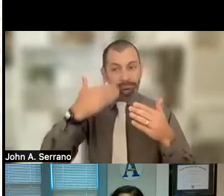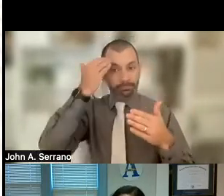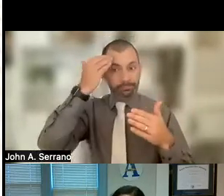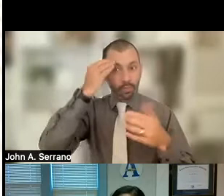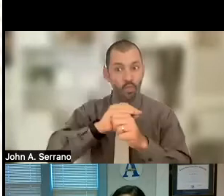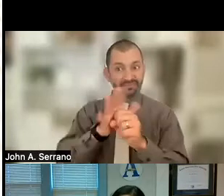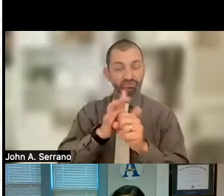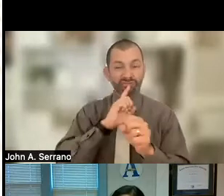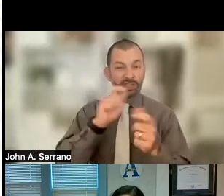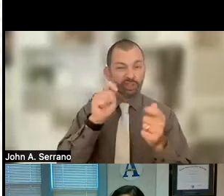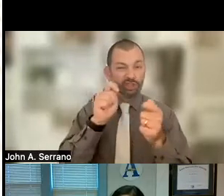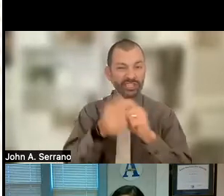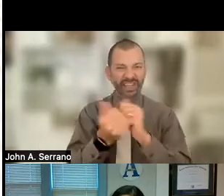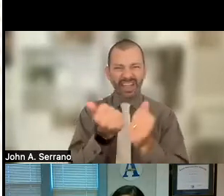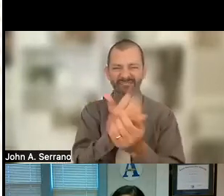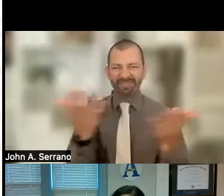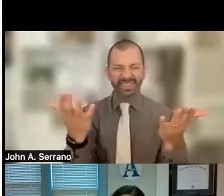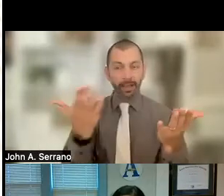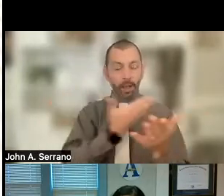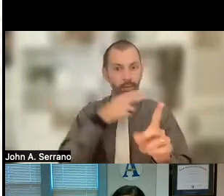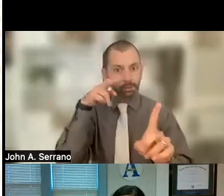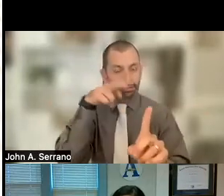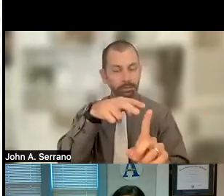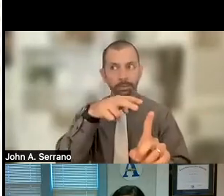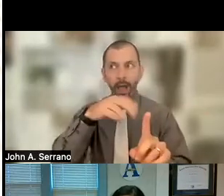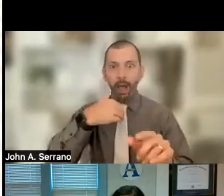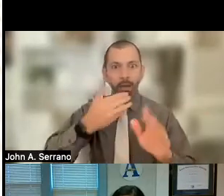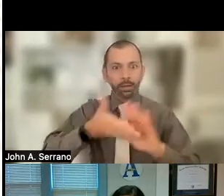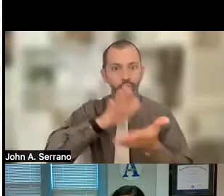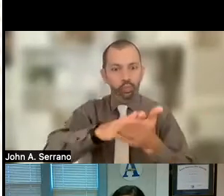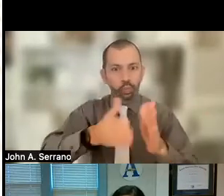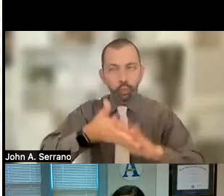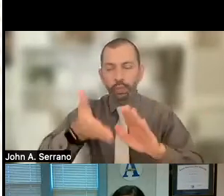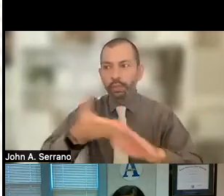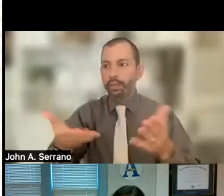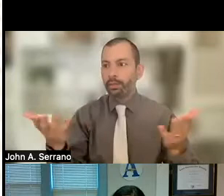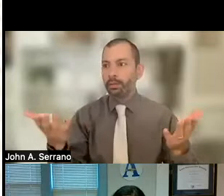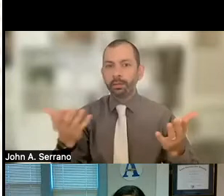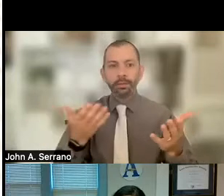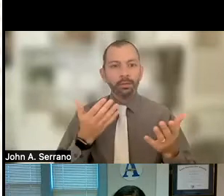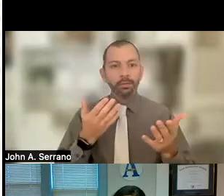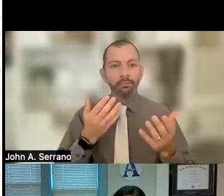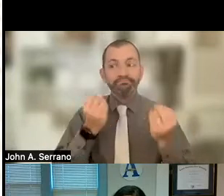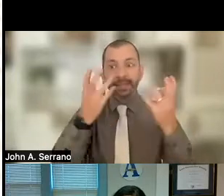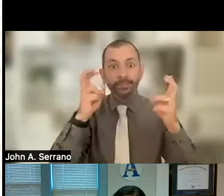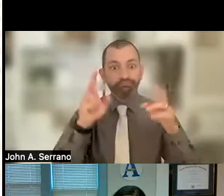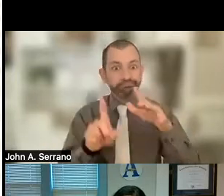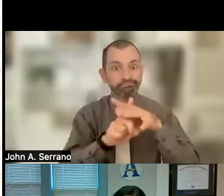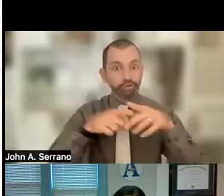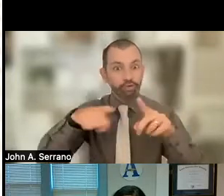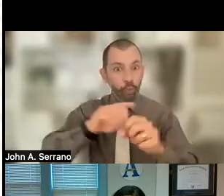Okay, so now we'll get into really talking about how things have changed, how schools are